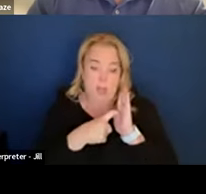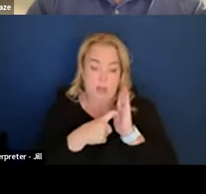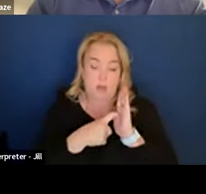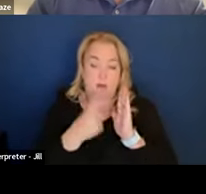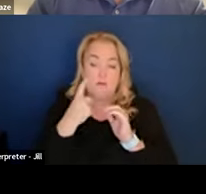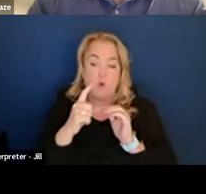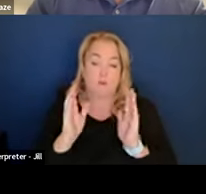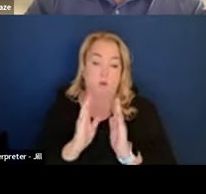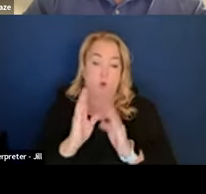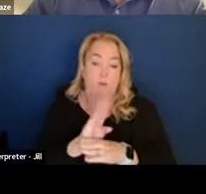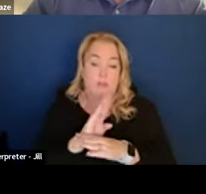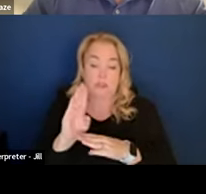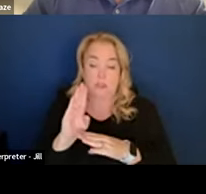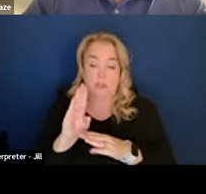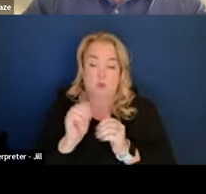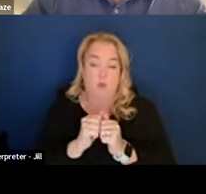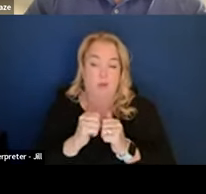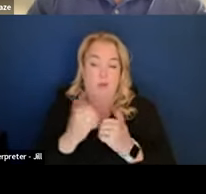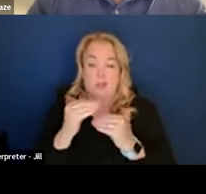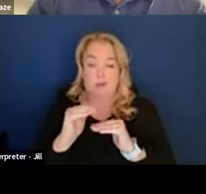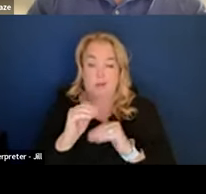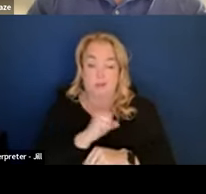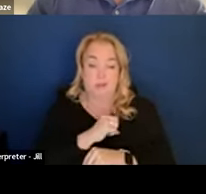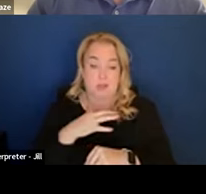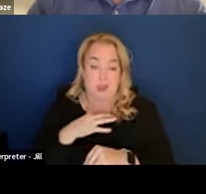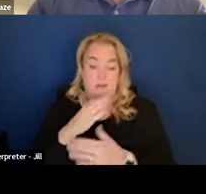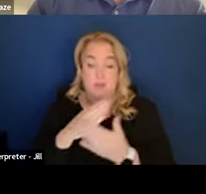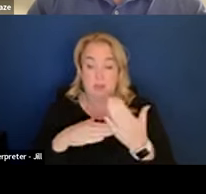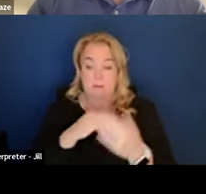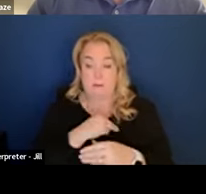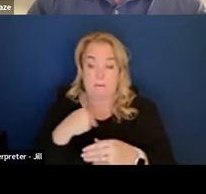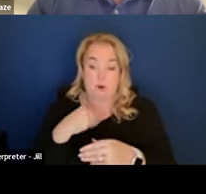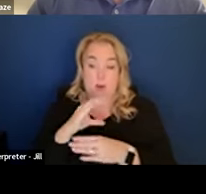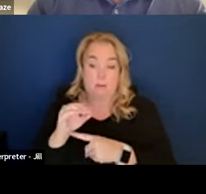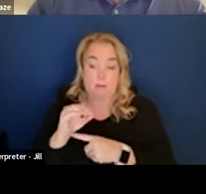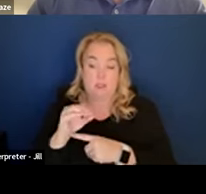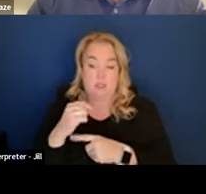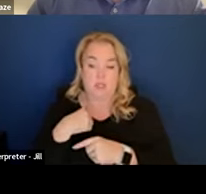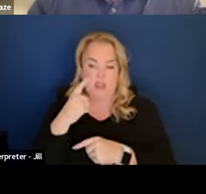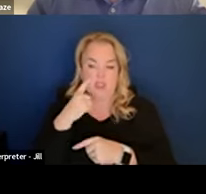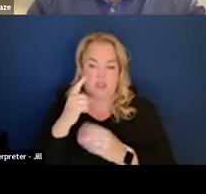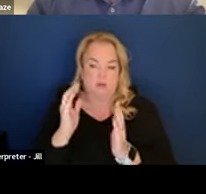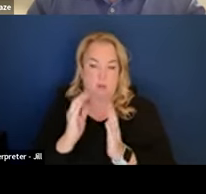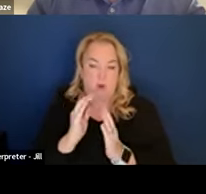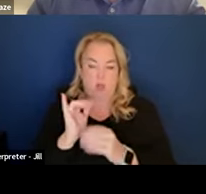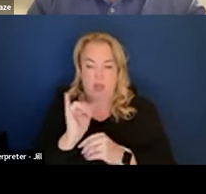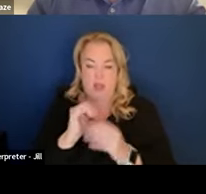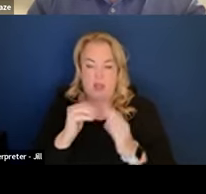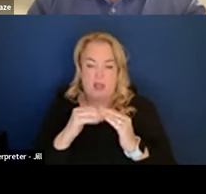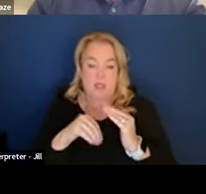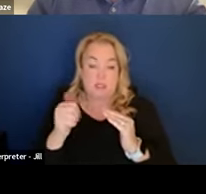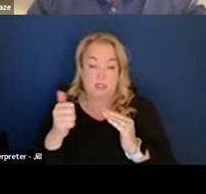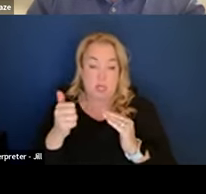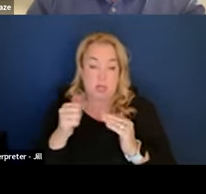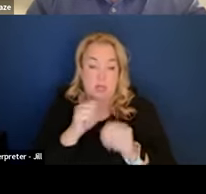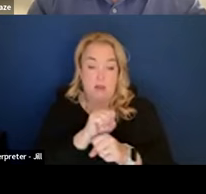for small businesses with typically very limited staff. I mean, some of our member companies, I think about some of the smallest, they're probably less than 10